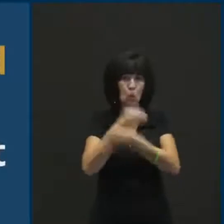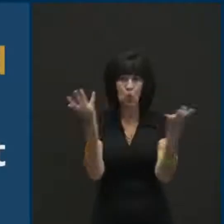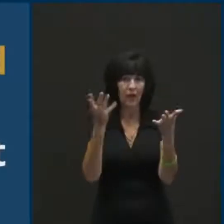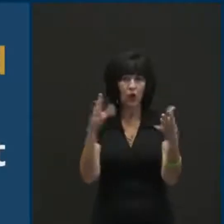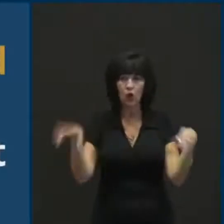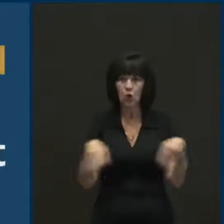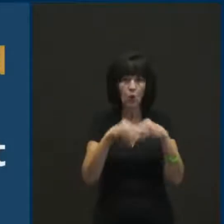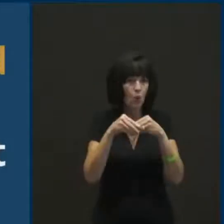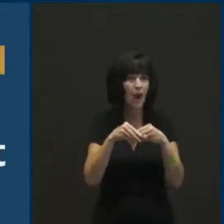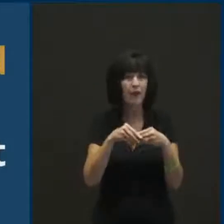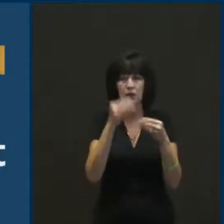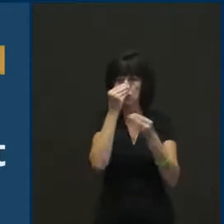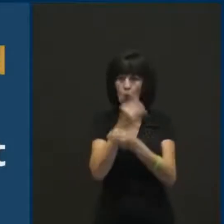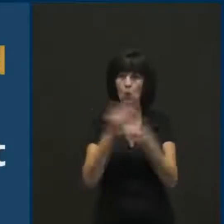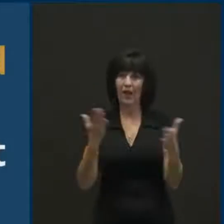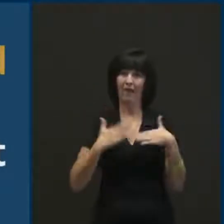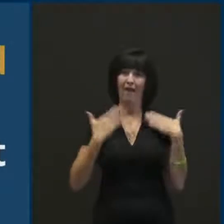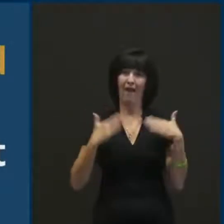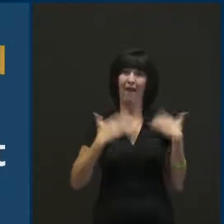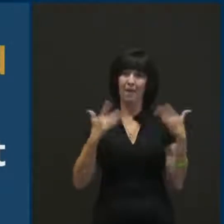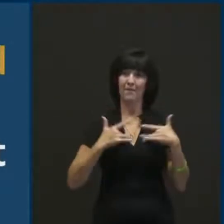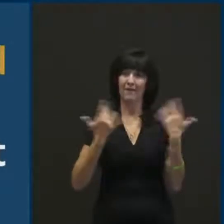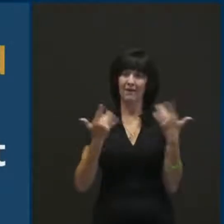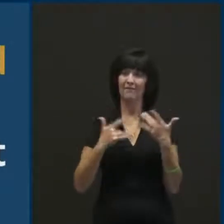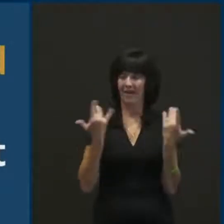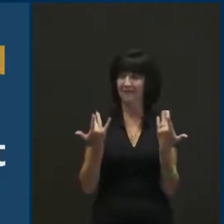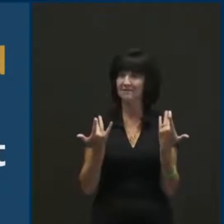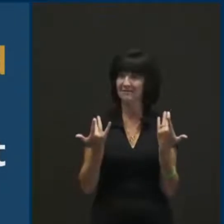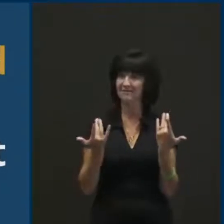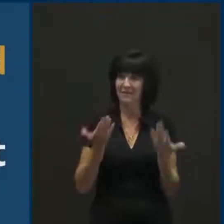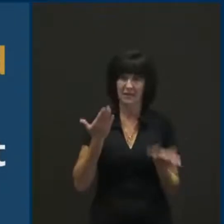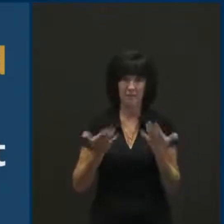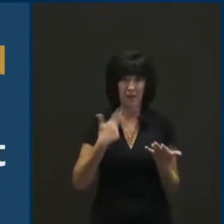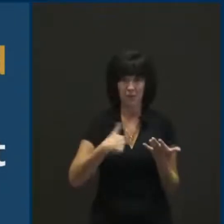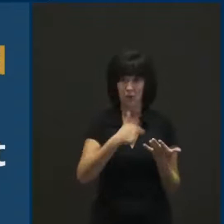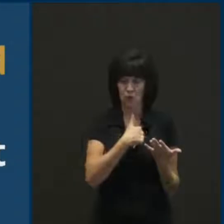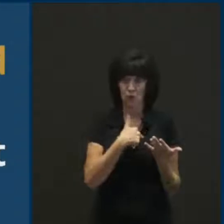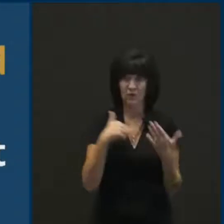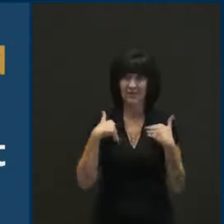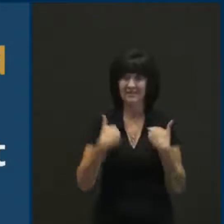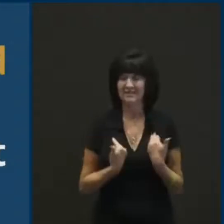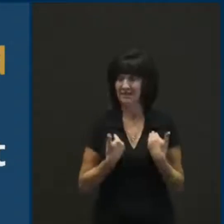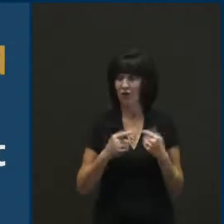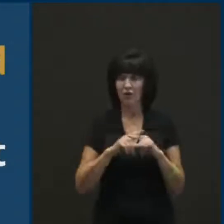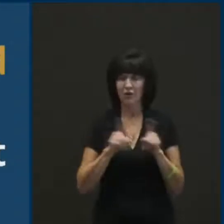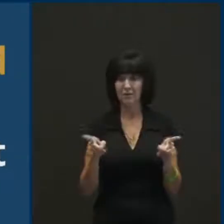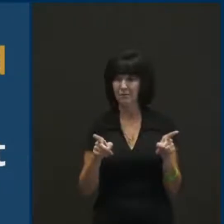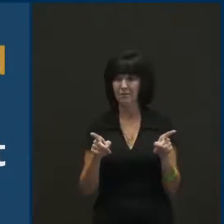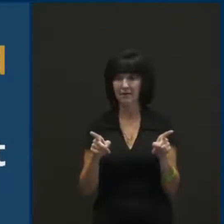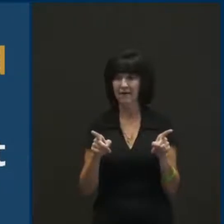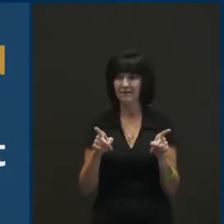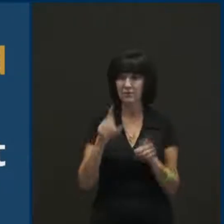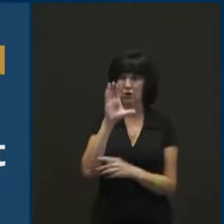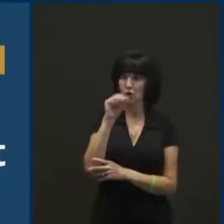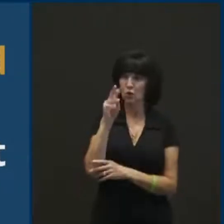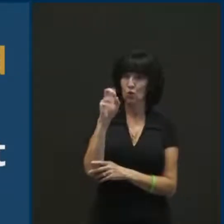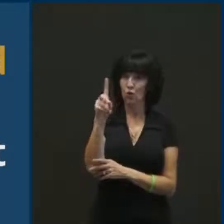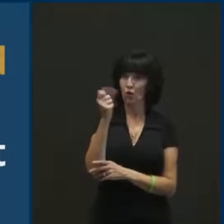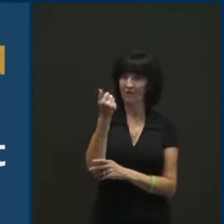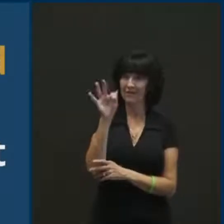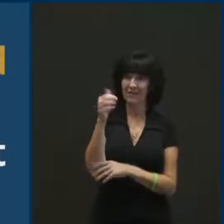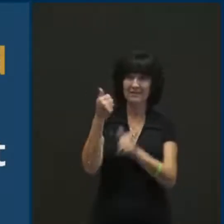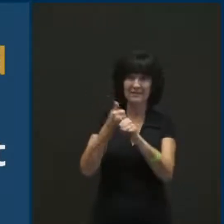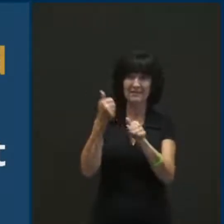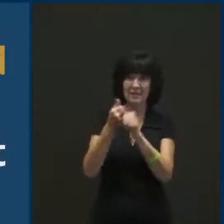wedding or anything else. We might be tired of COVID, but COVID isn't tired of us, and it's out there, it's